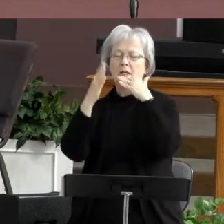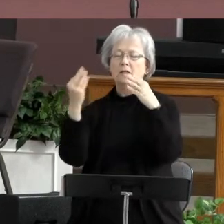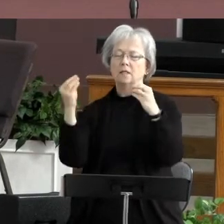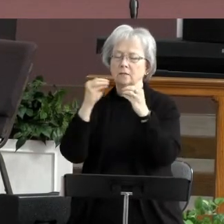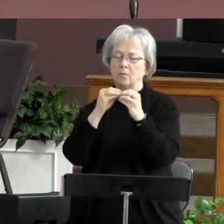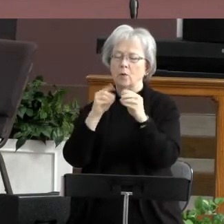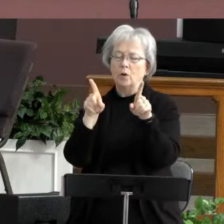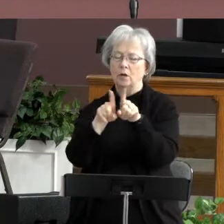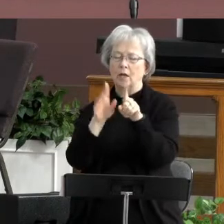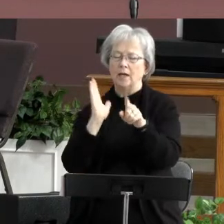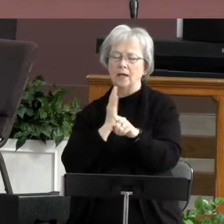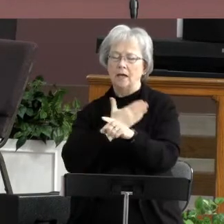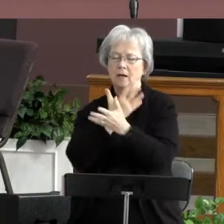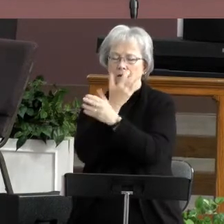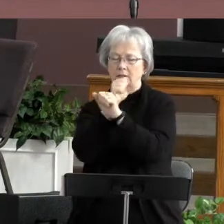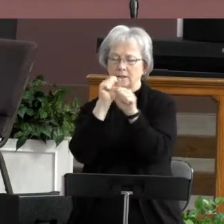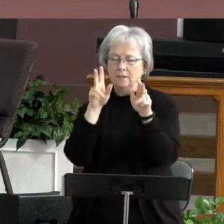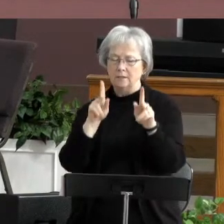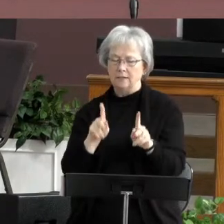like our Savior, Jesus.